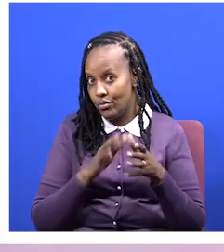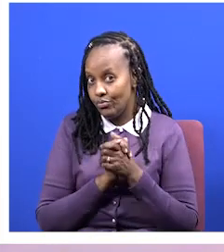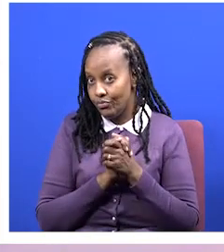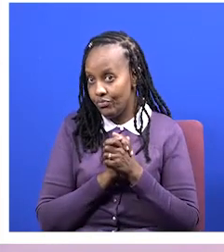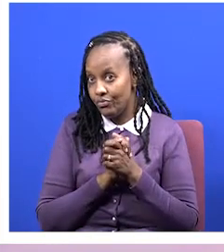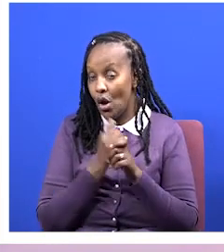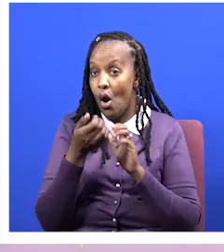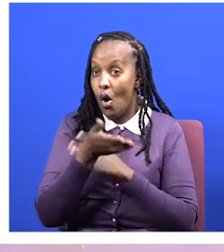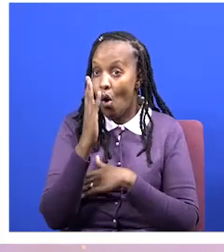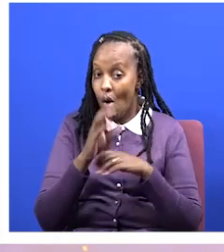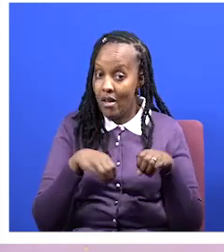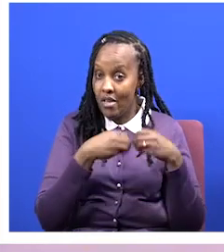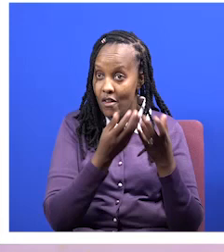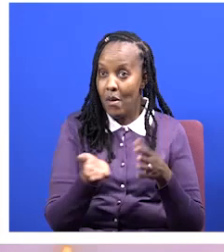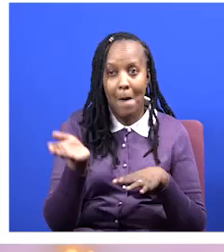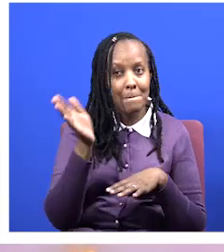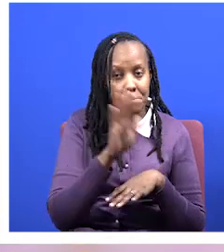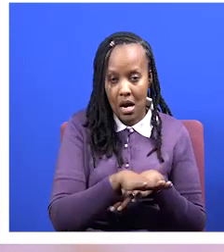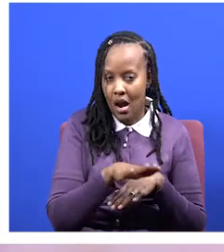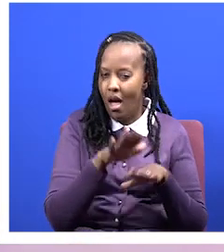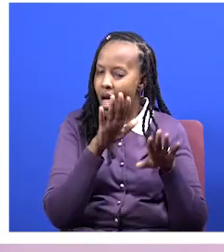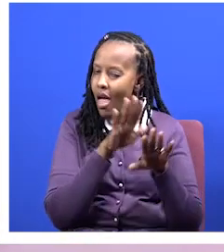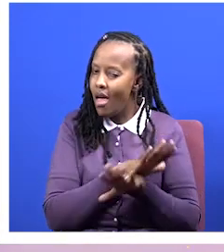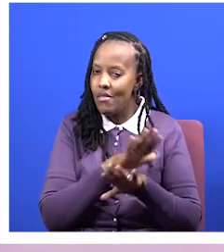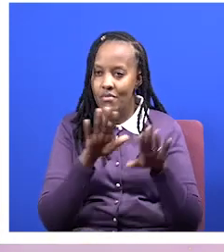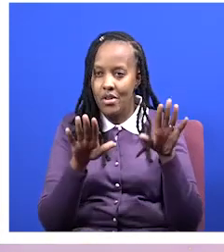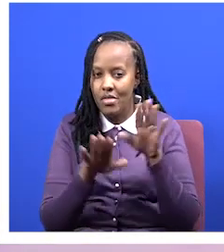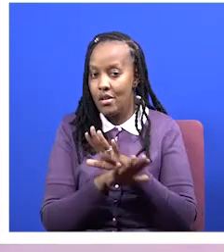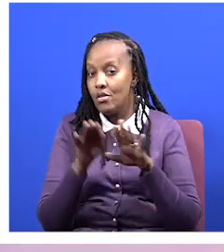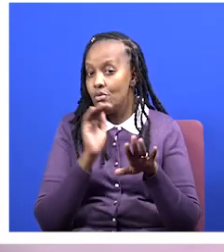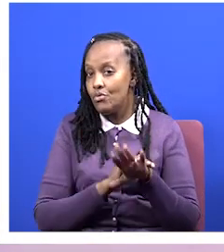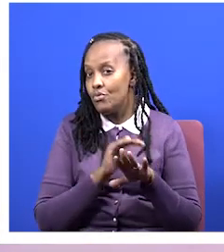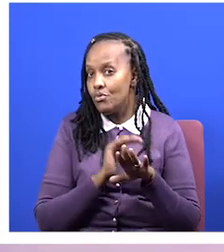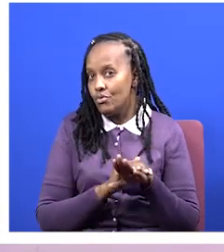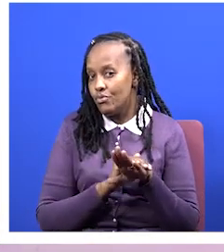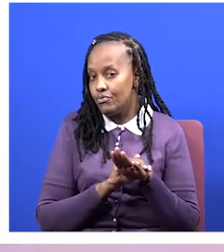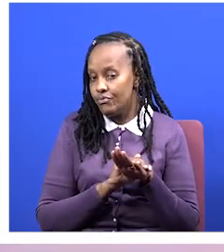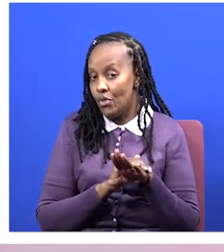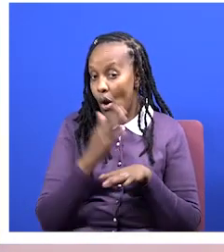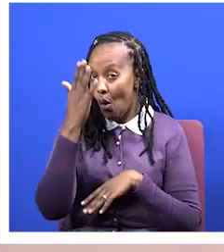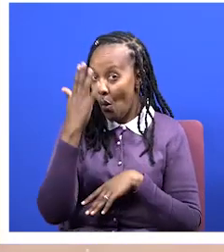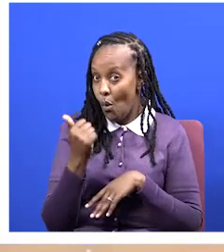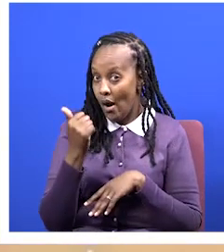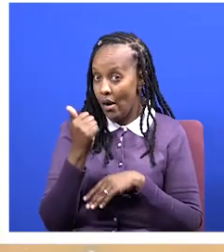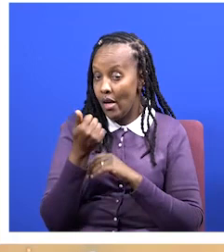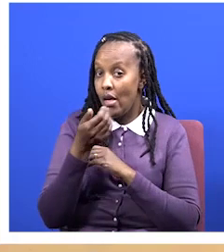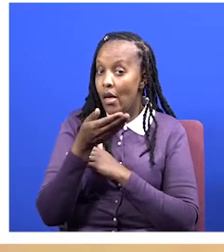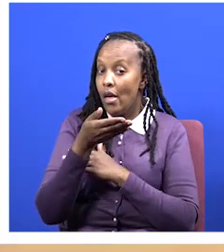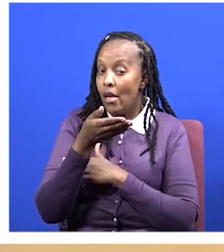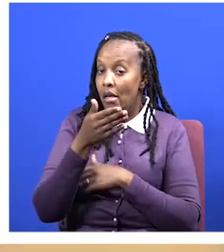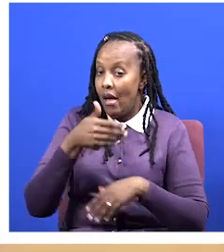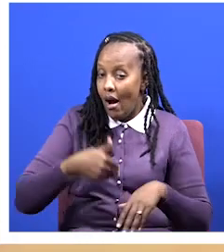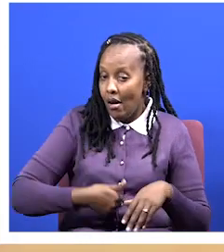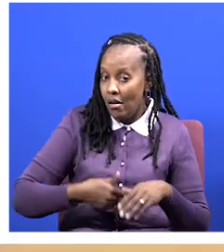animals. God gave him back all his good things because